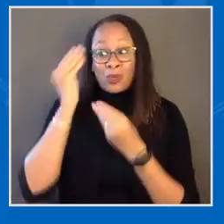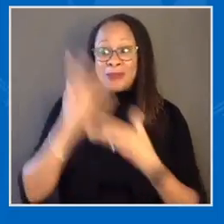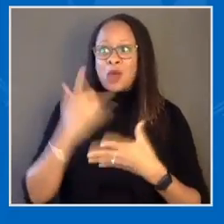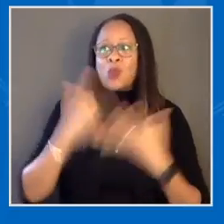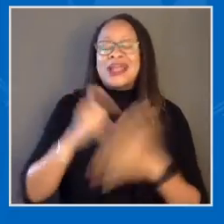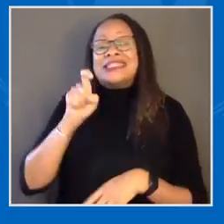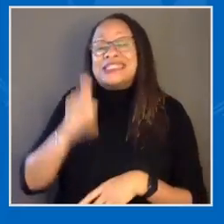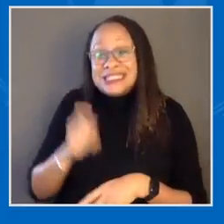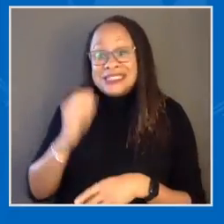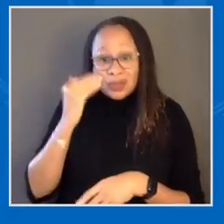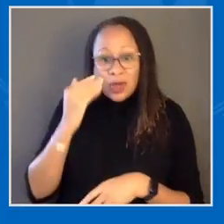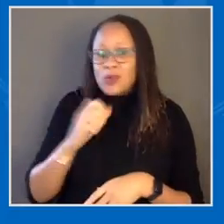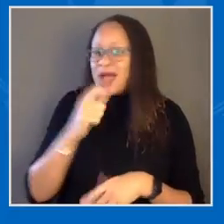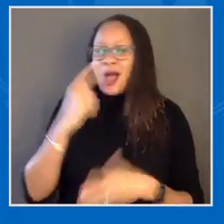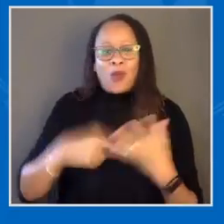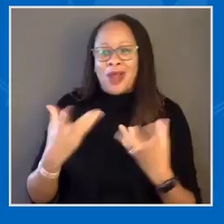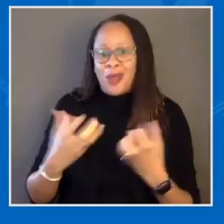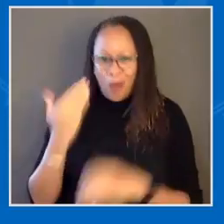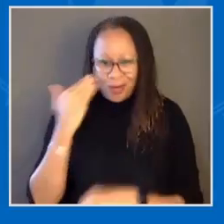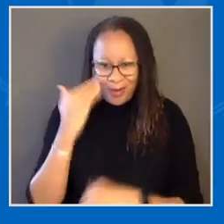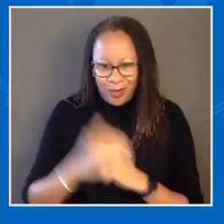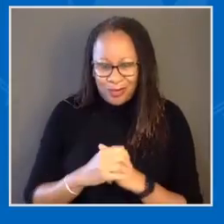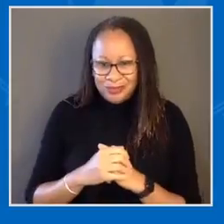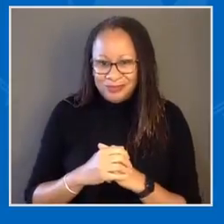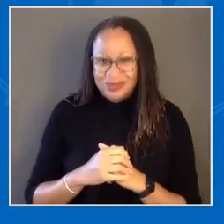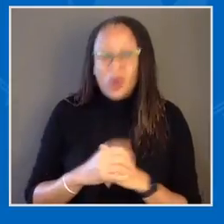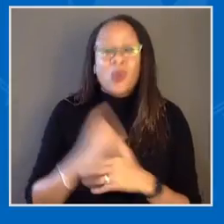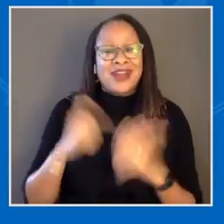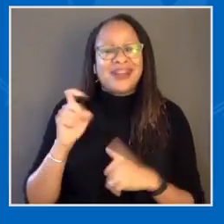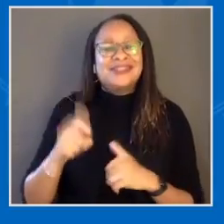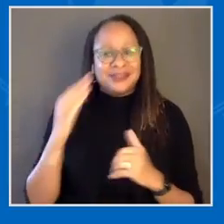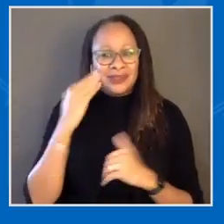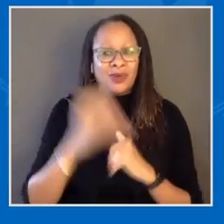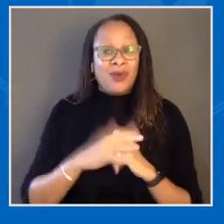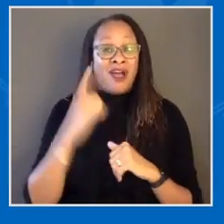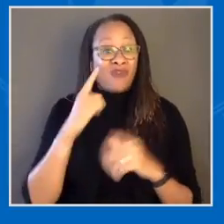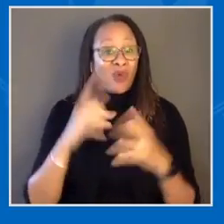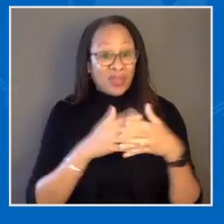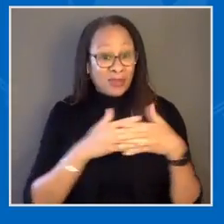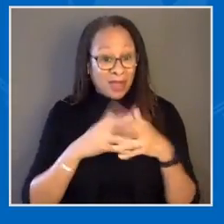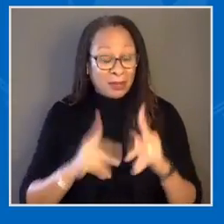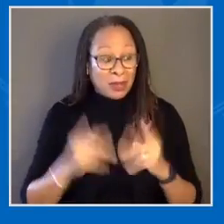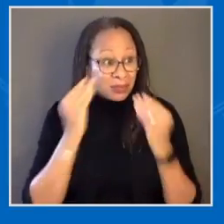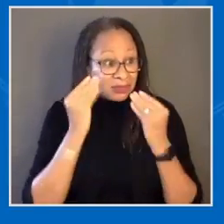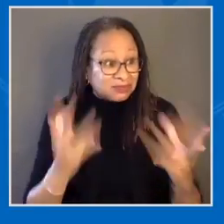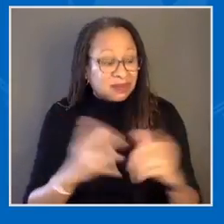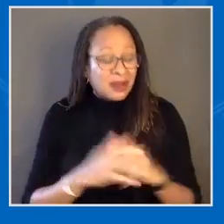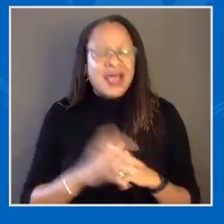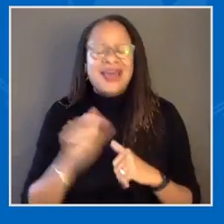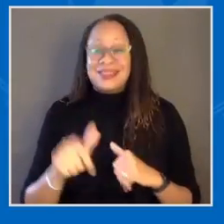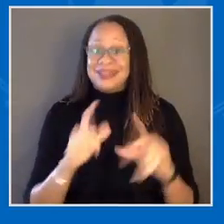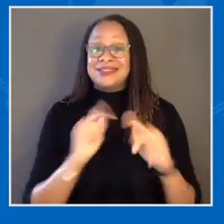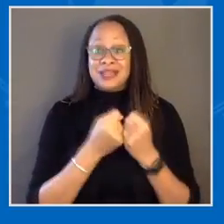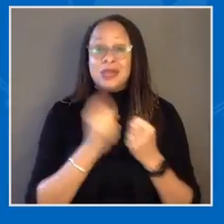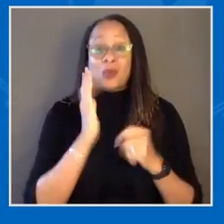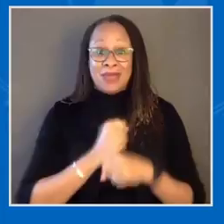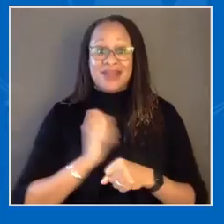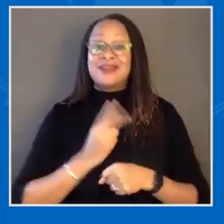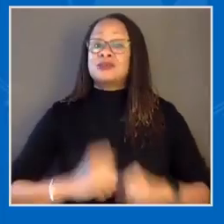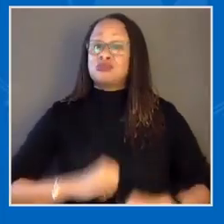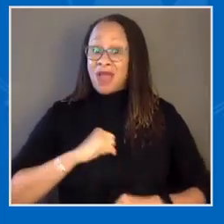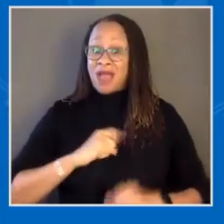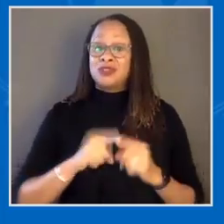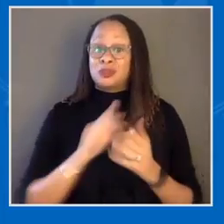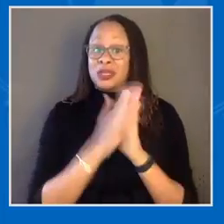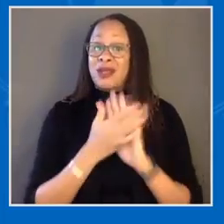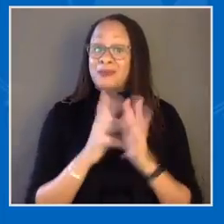I need to know. To the American people, this team will make us proud to be Americans. And as